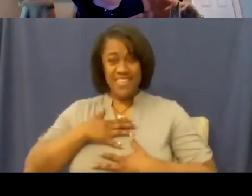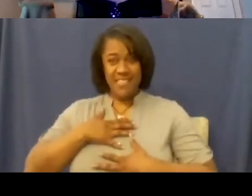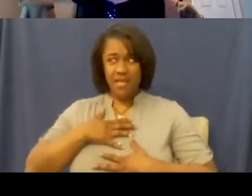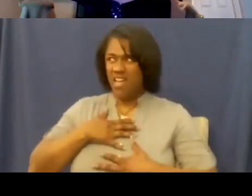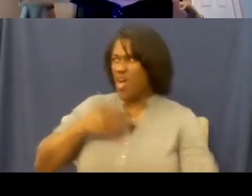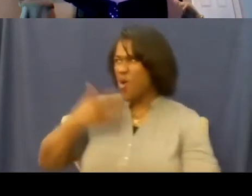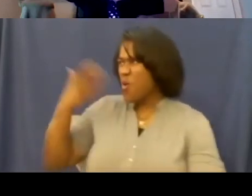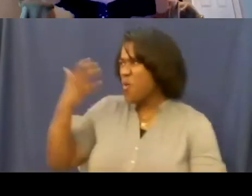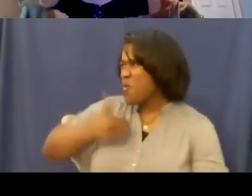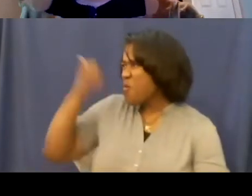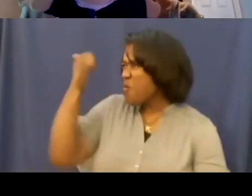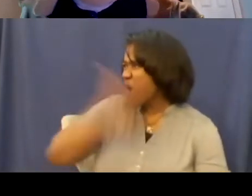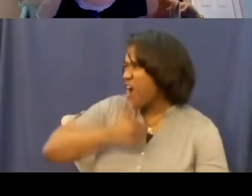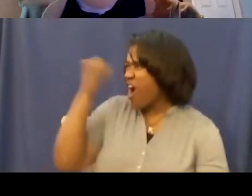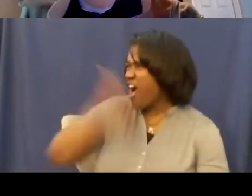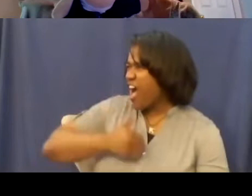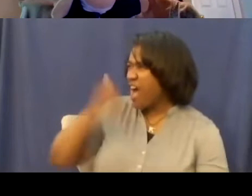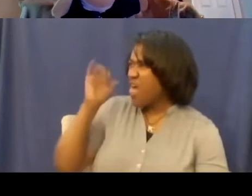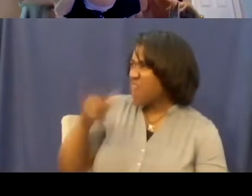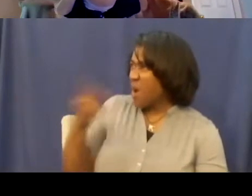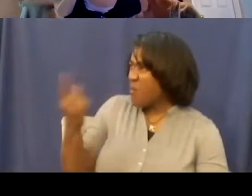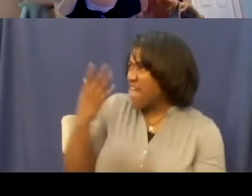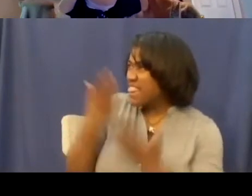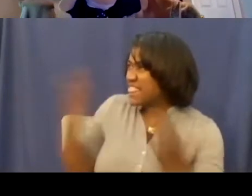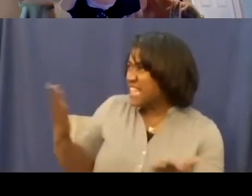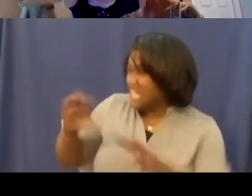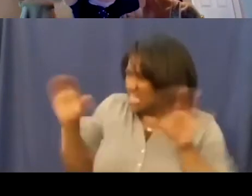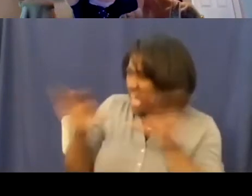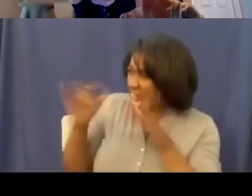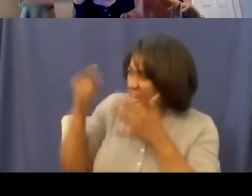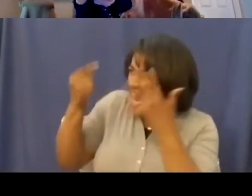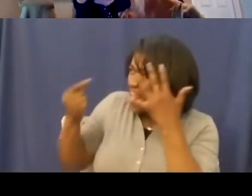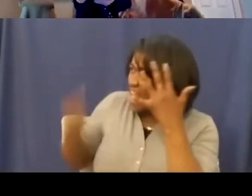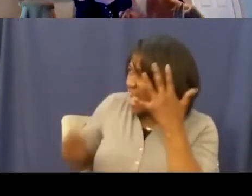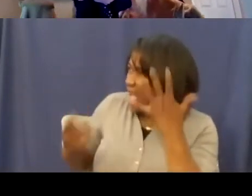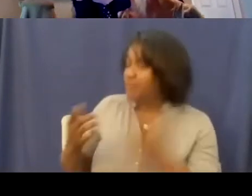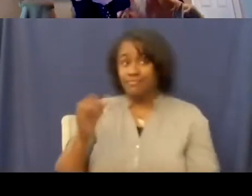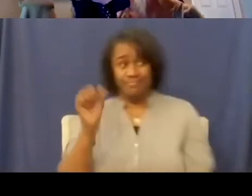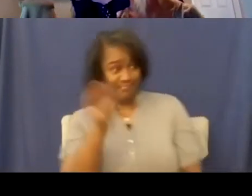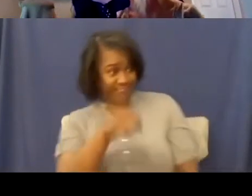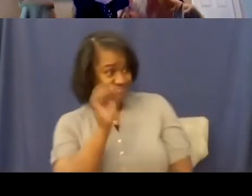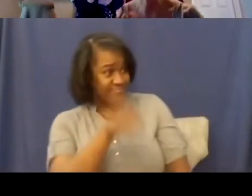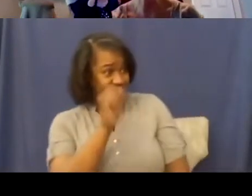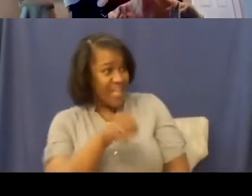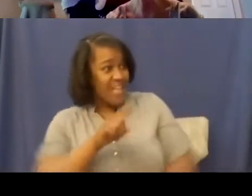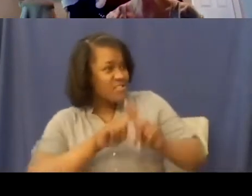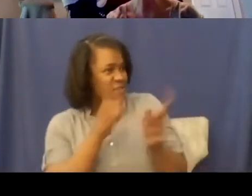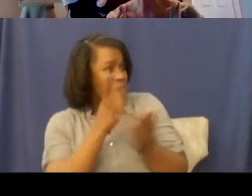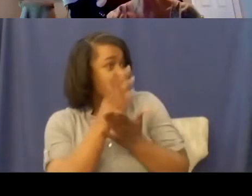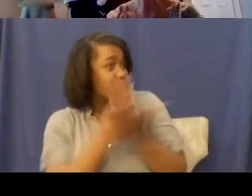Wow, that one thing does all of that? It does. It does. Different parts of it do